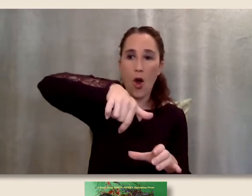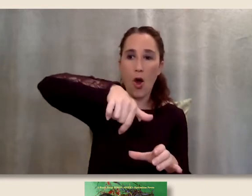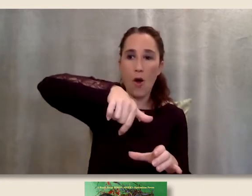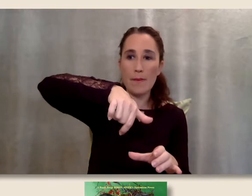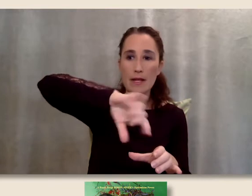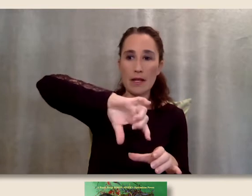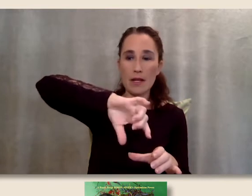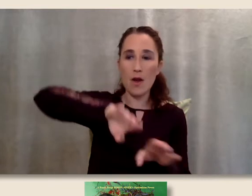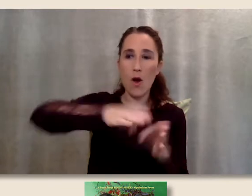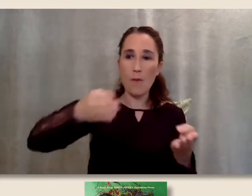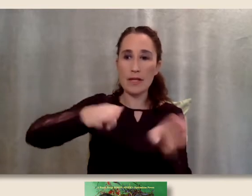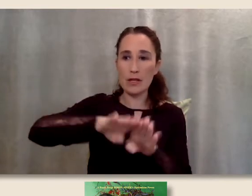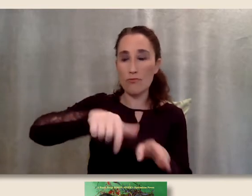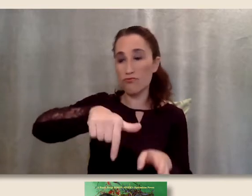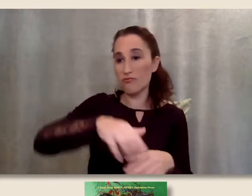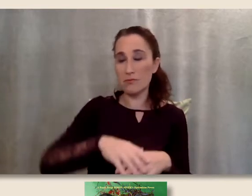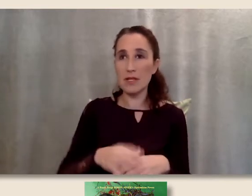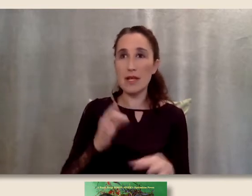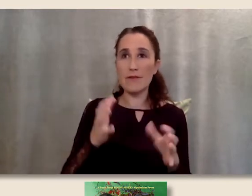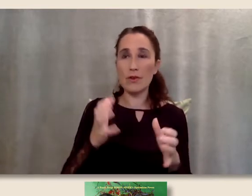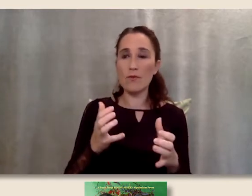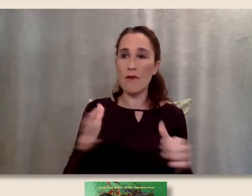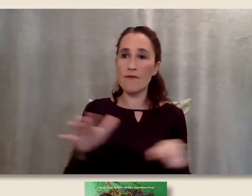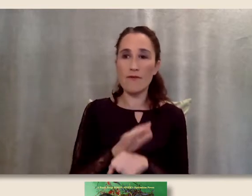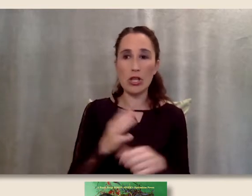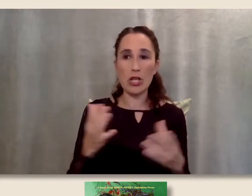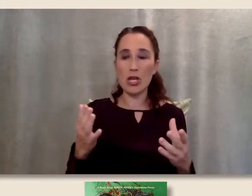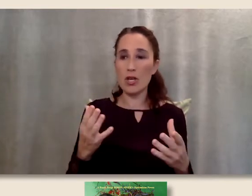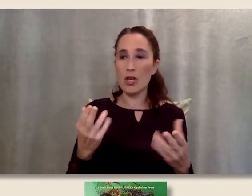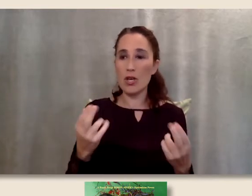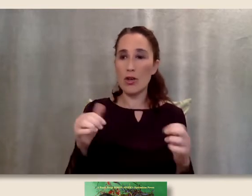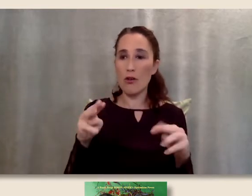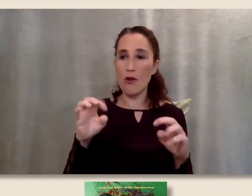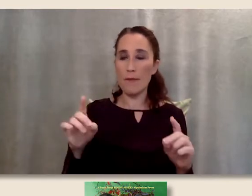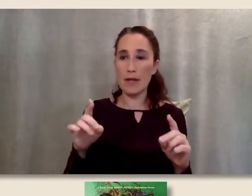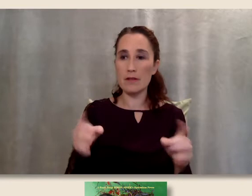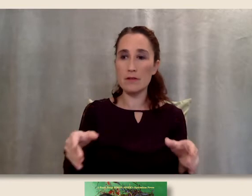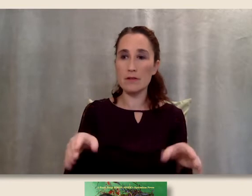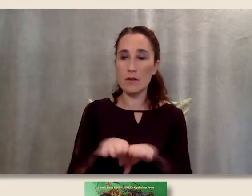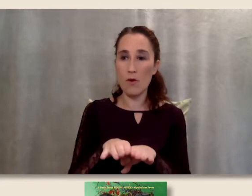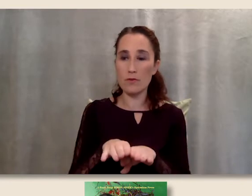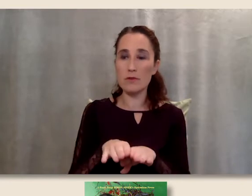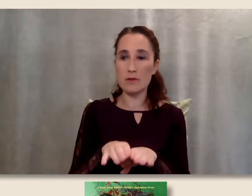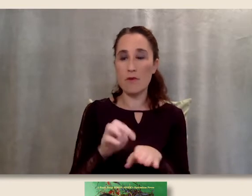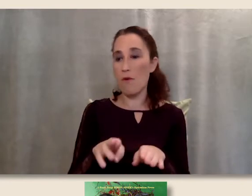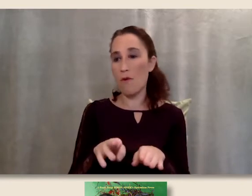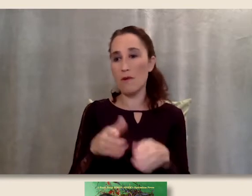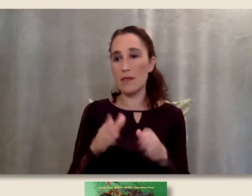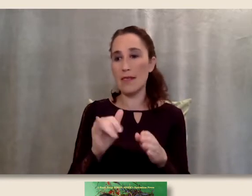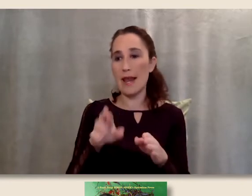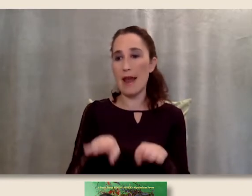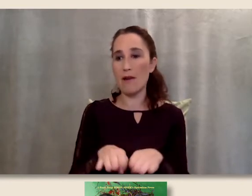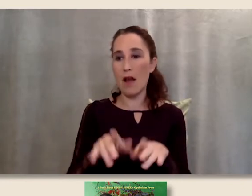cool. So if you want to keep the humidity in all the way, you could close this, or you could open it and then let some of the airflow